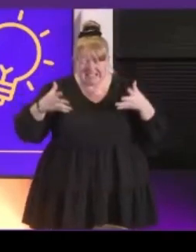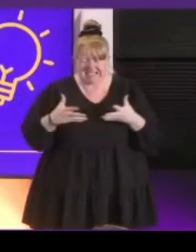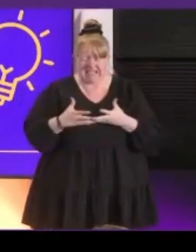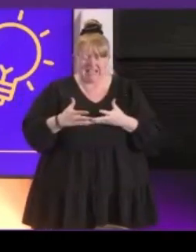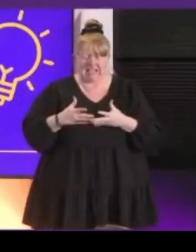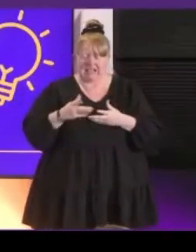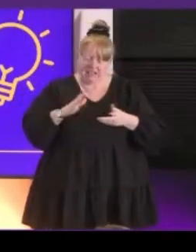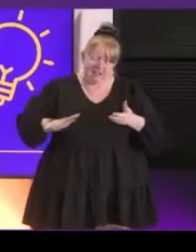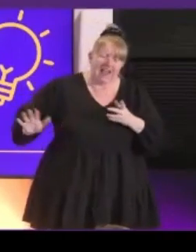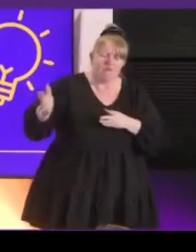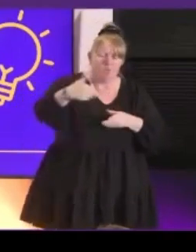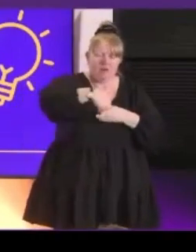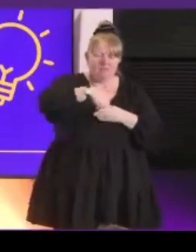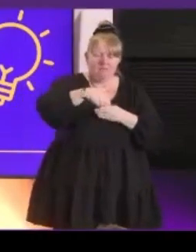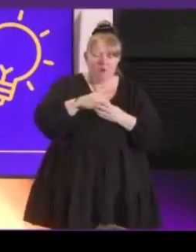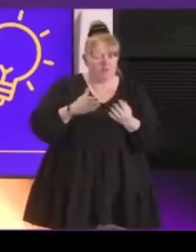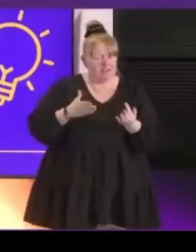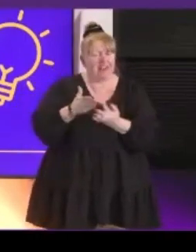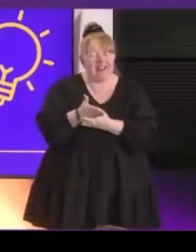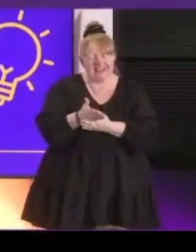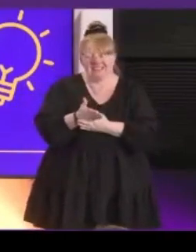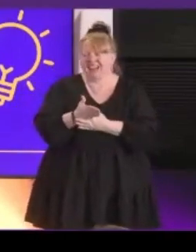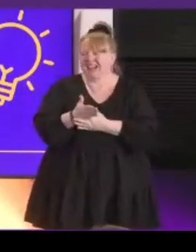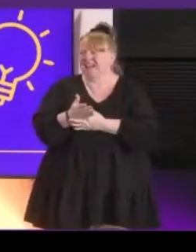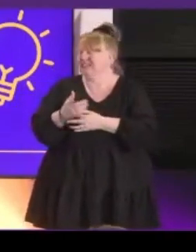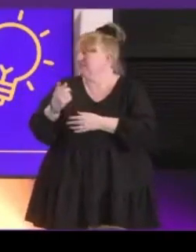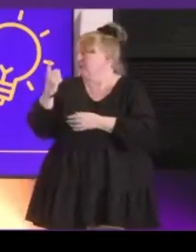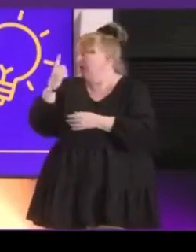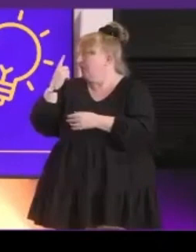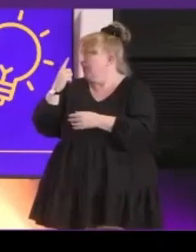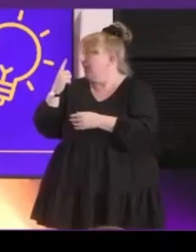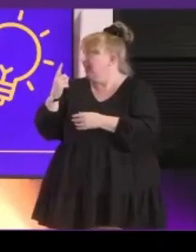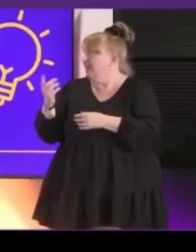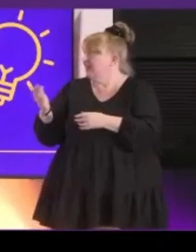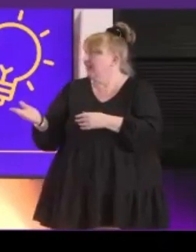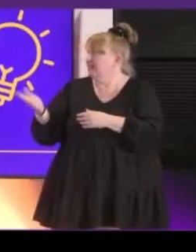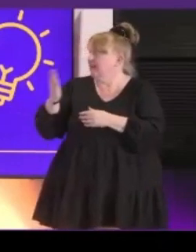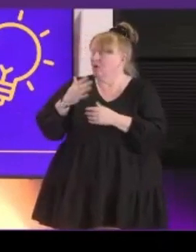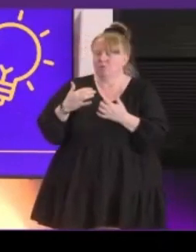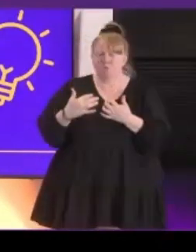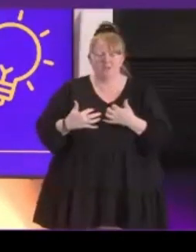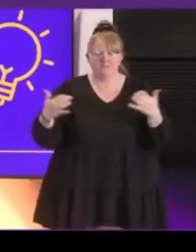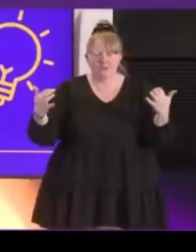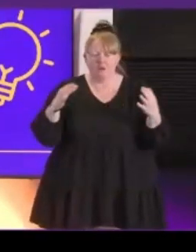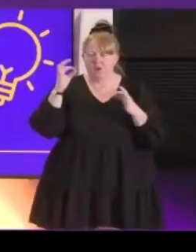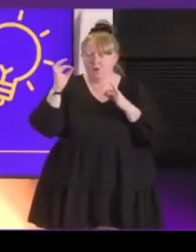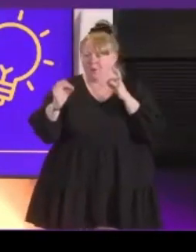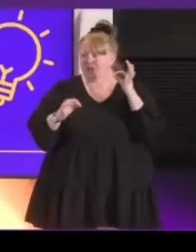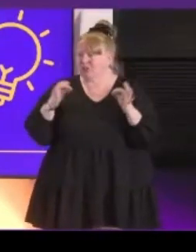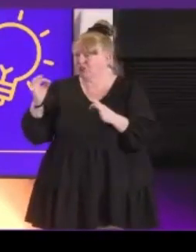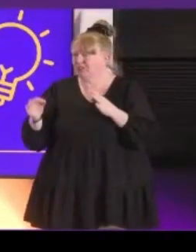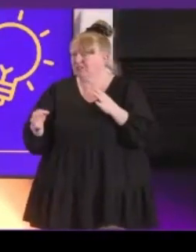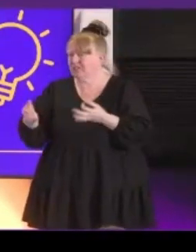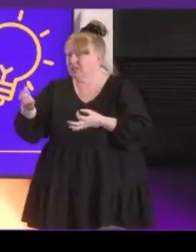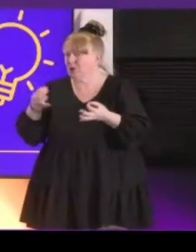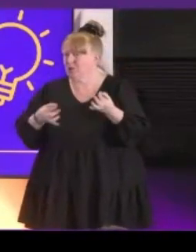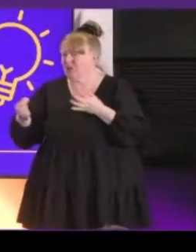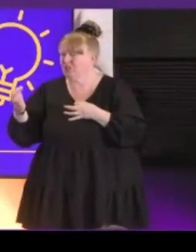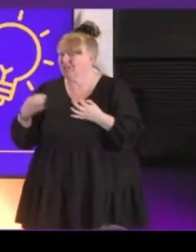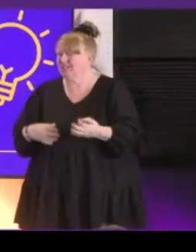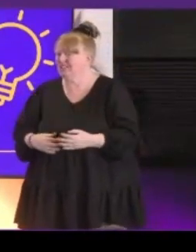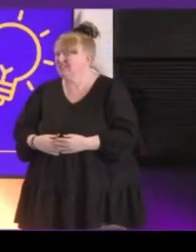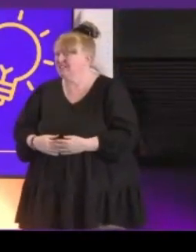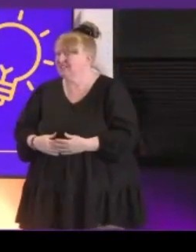Absolutely. Okay, Mark, I think we were going to go to the floor with some questions. Yeah, has anyone got